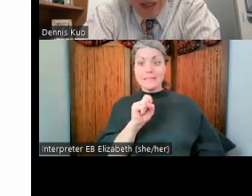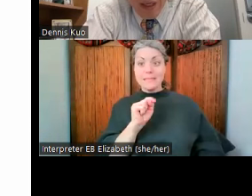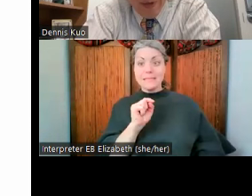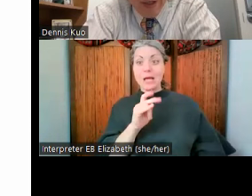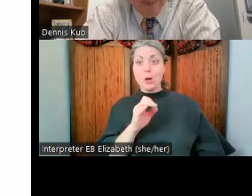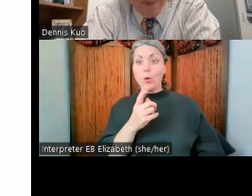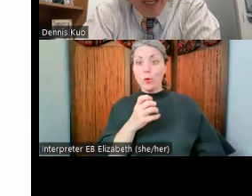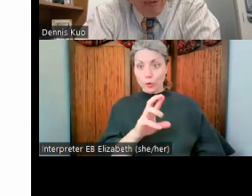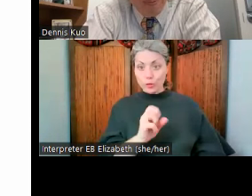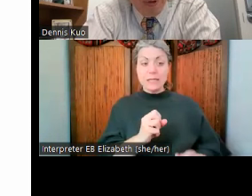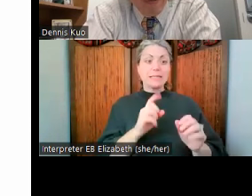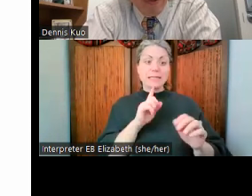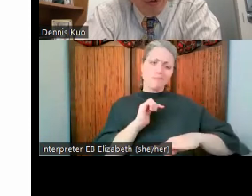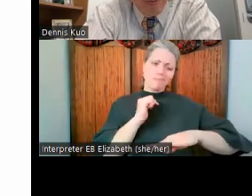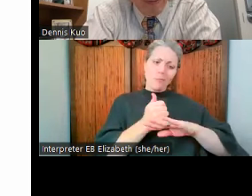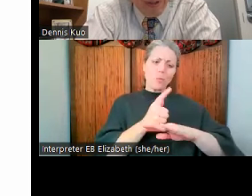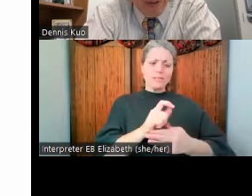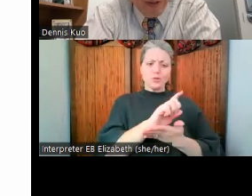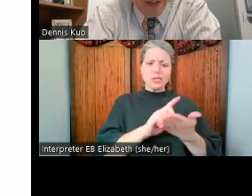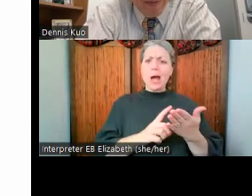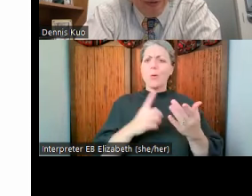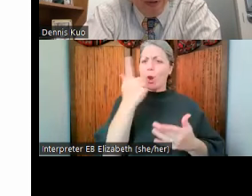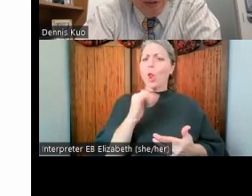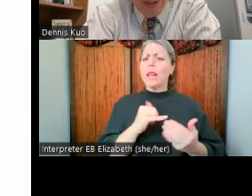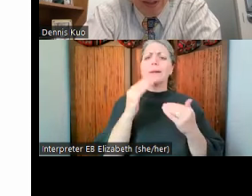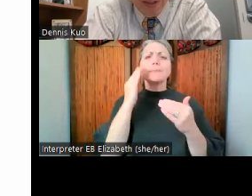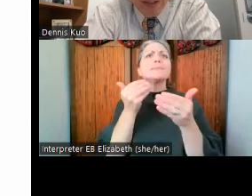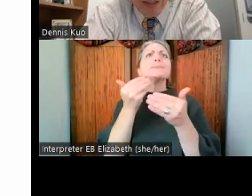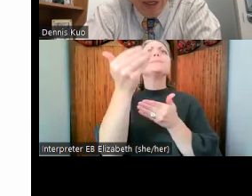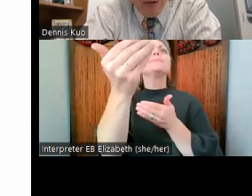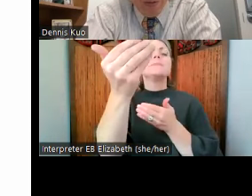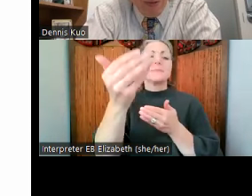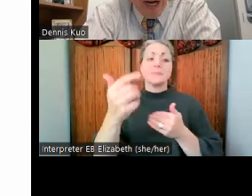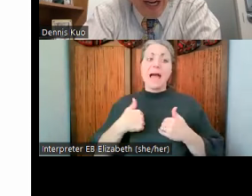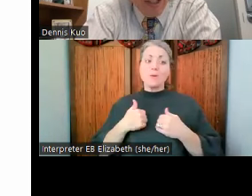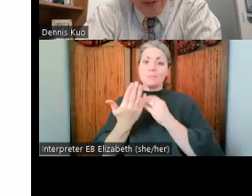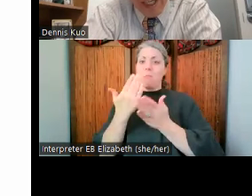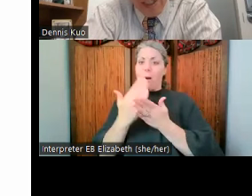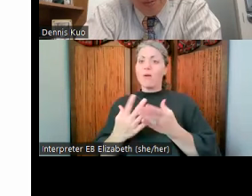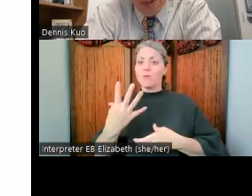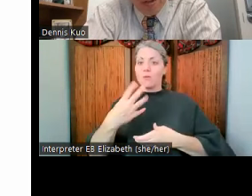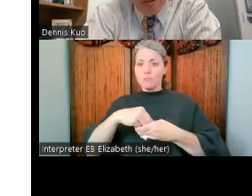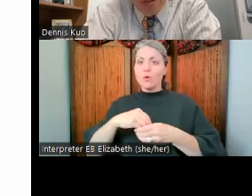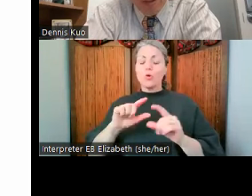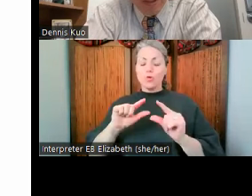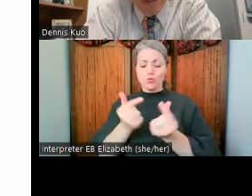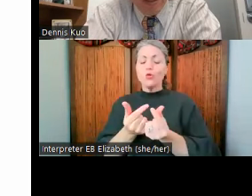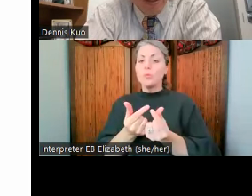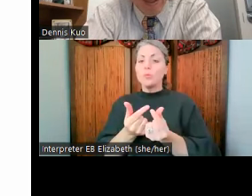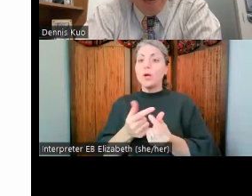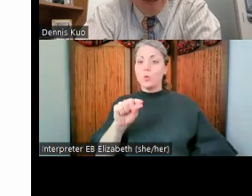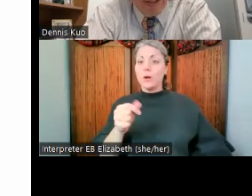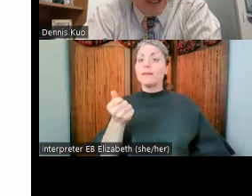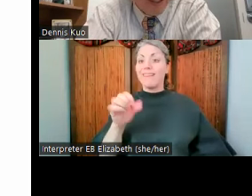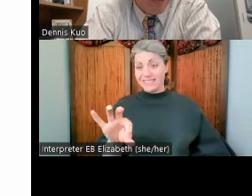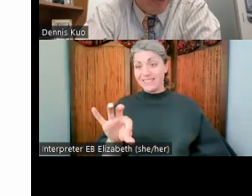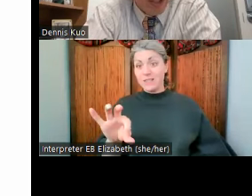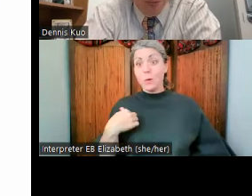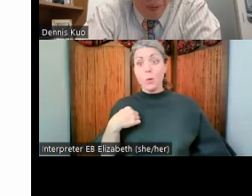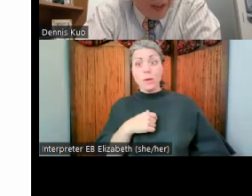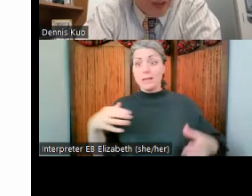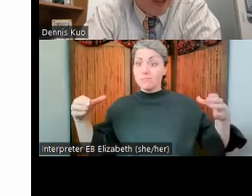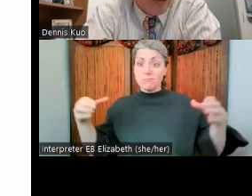like. I was part of the group that was convening in fall of 2019. We were asked to be aspirational. We said, just put it together,